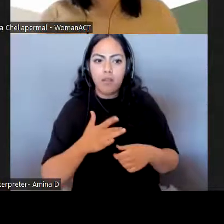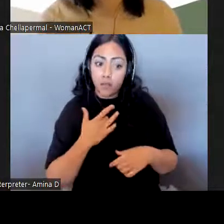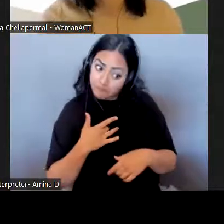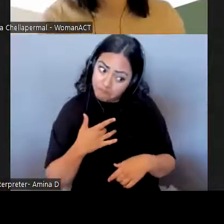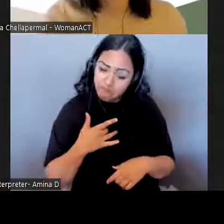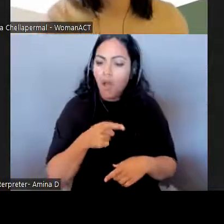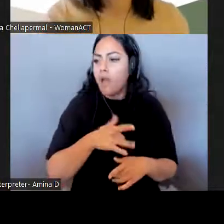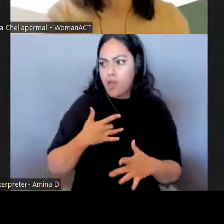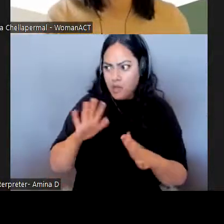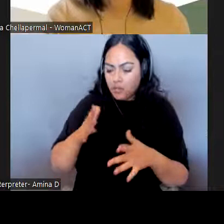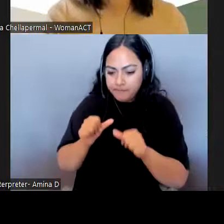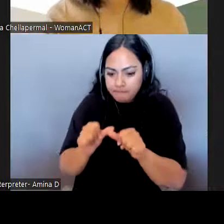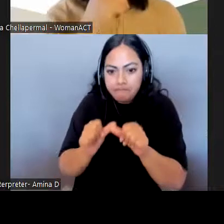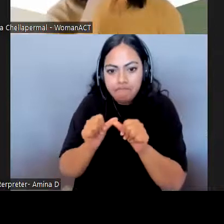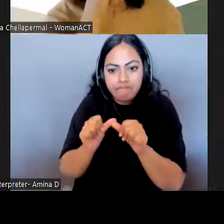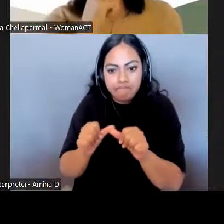line.